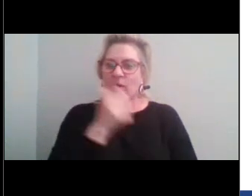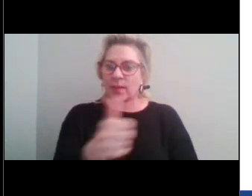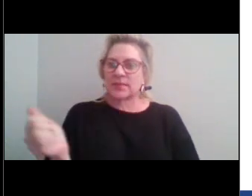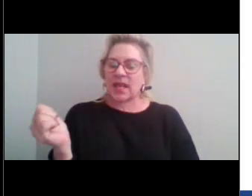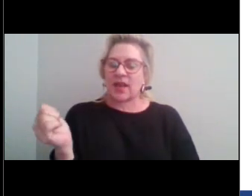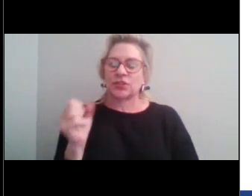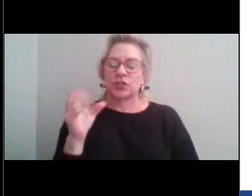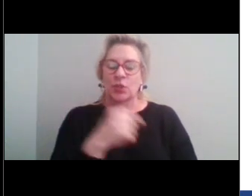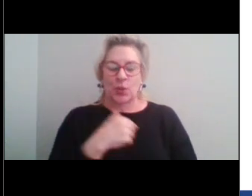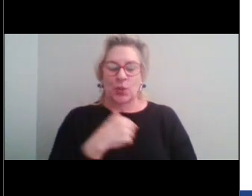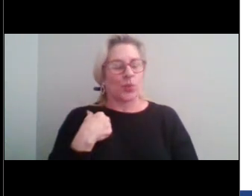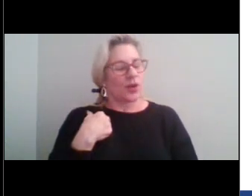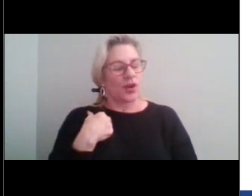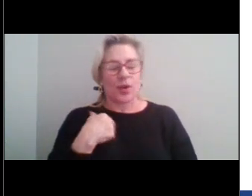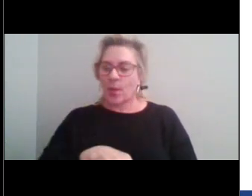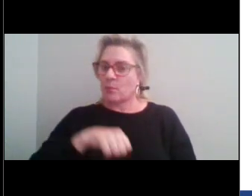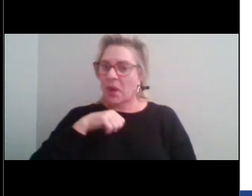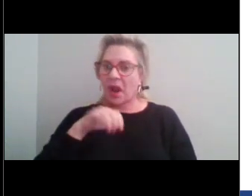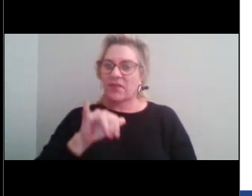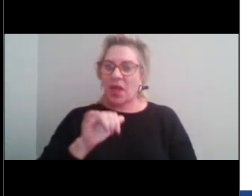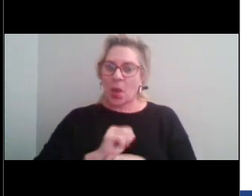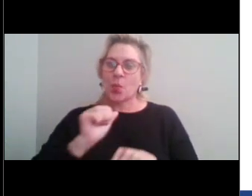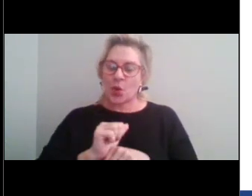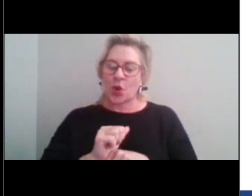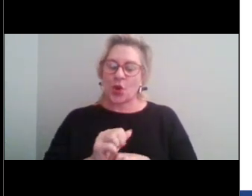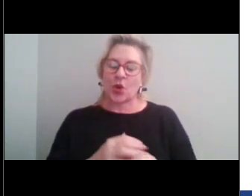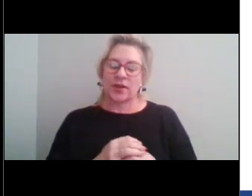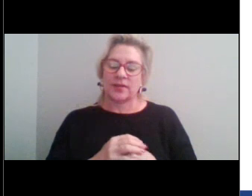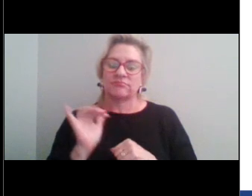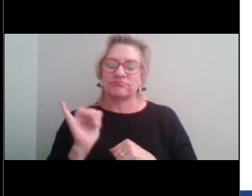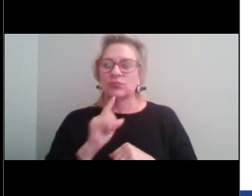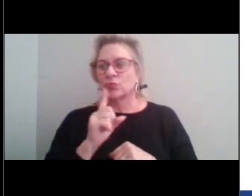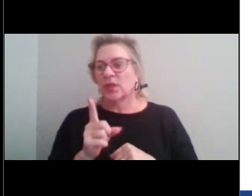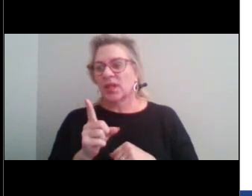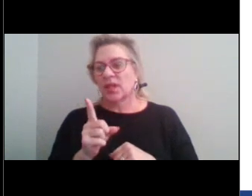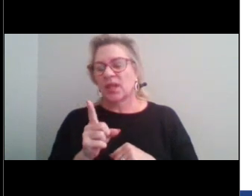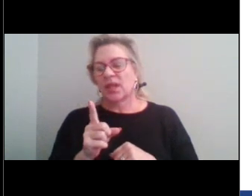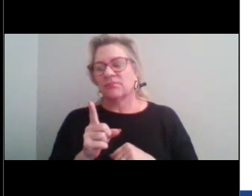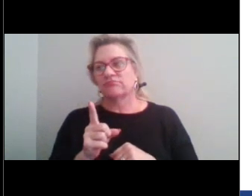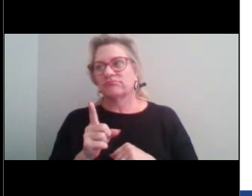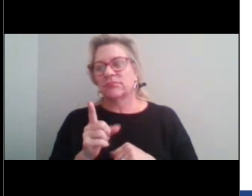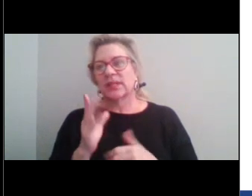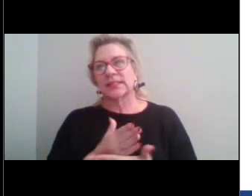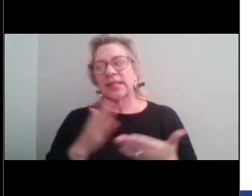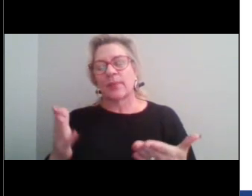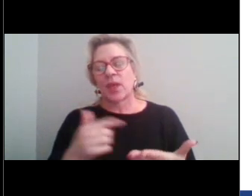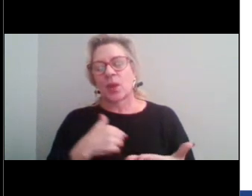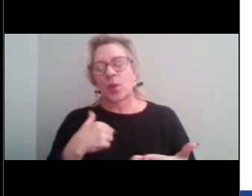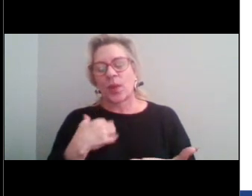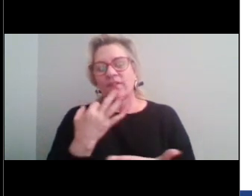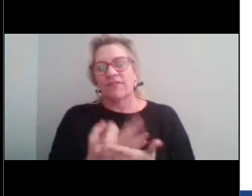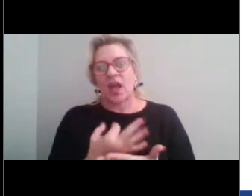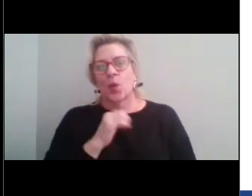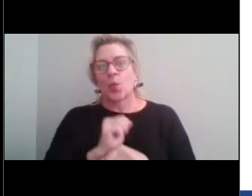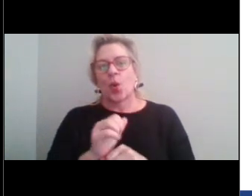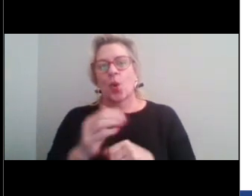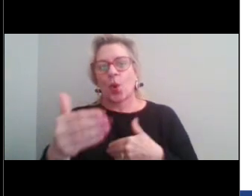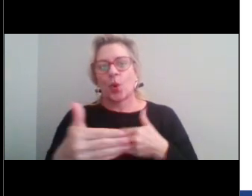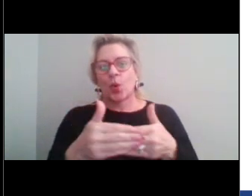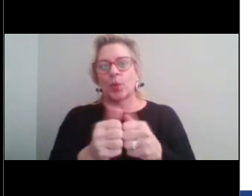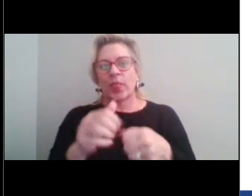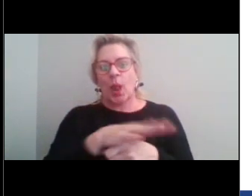And so we're proud of the work we're doing there. That is a funding, something that we fund, working closely with our local